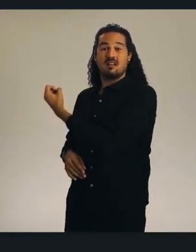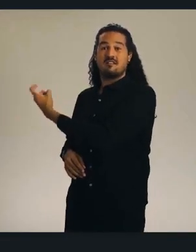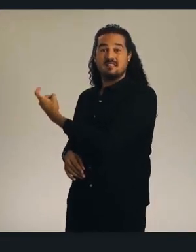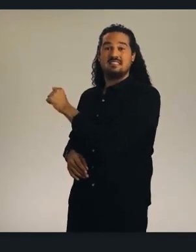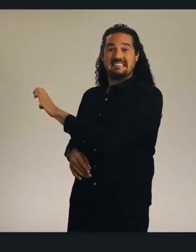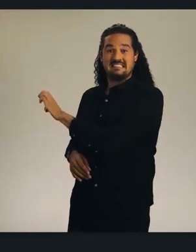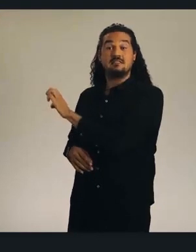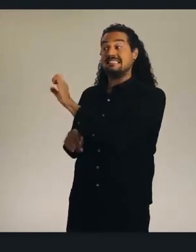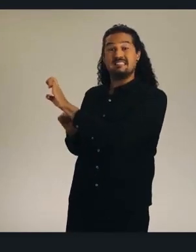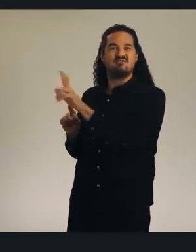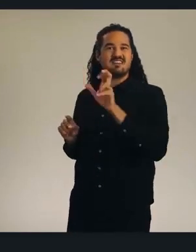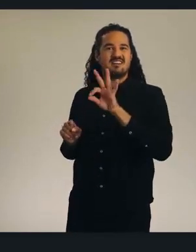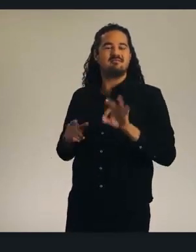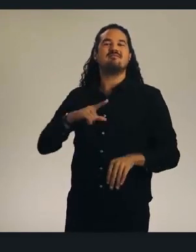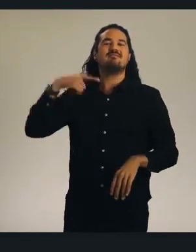$399. Now, back to Tim.